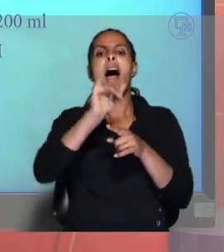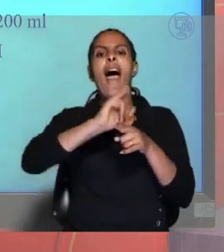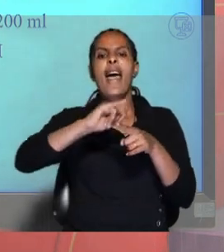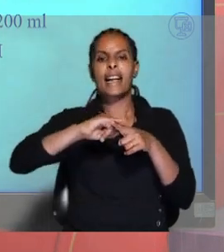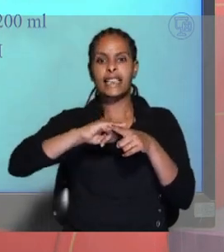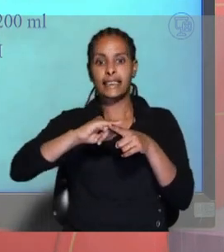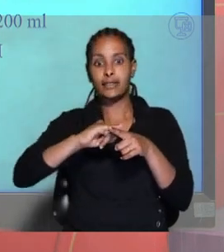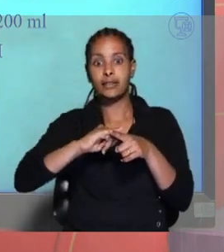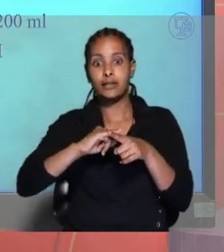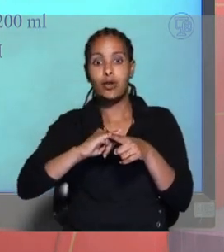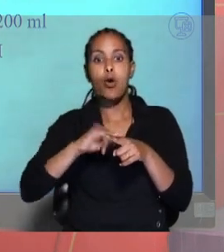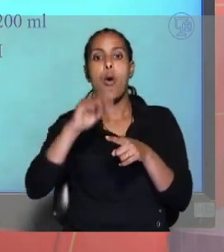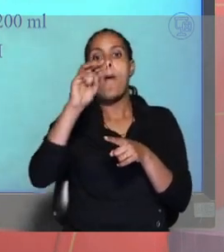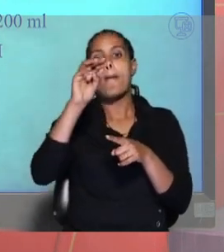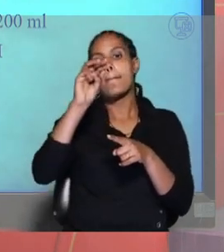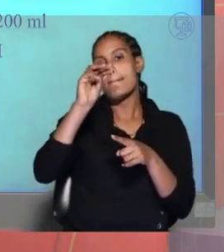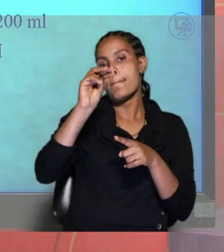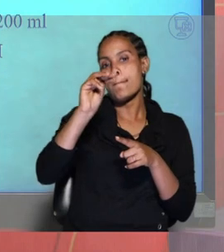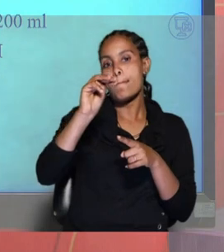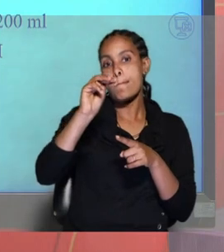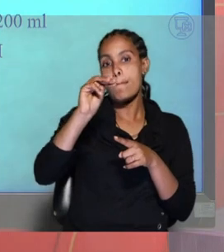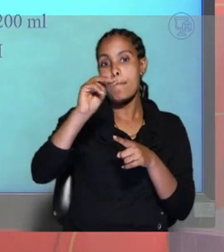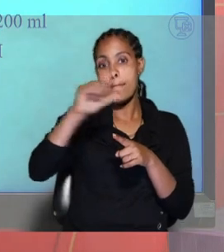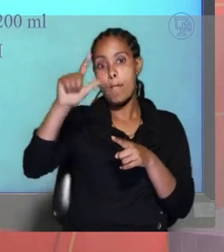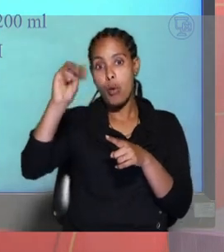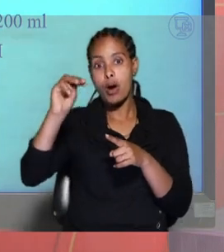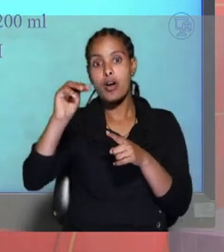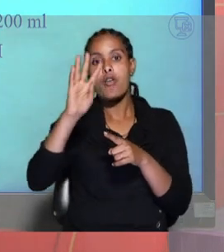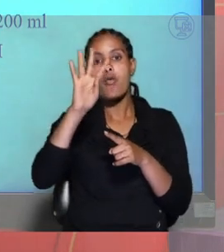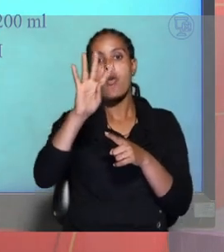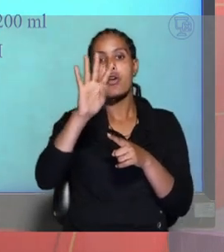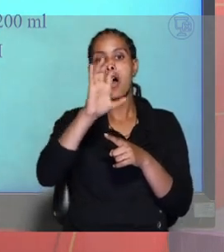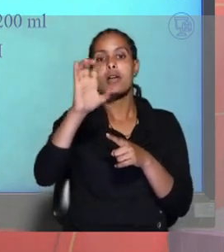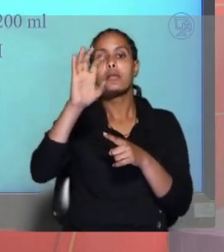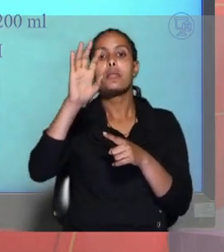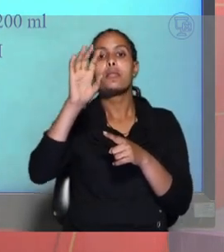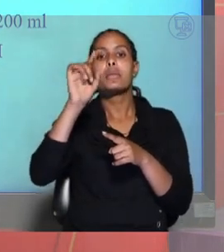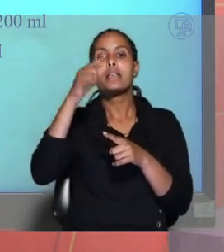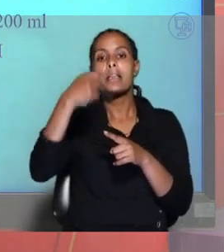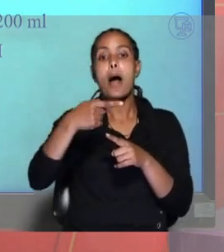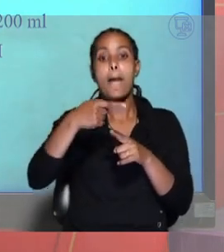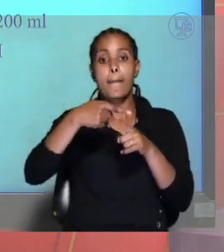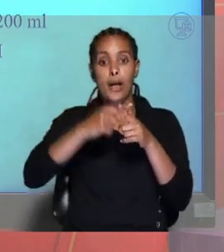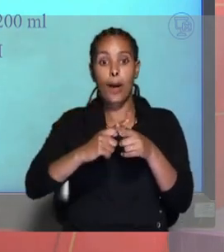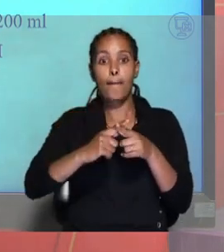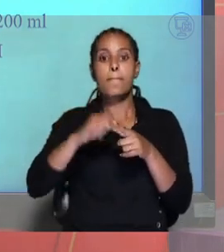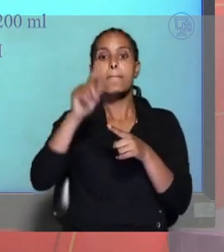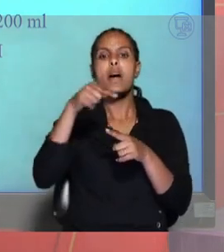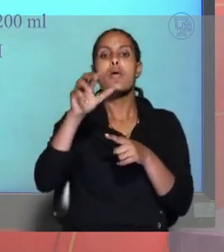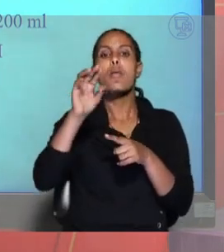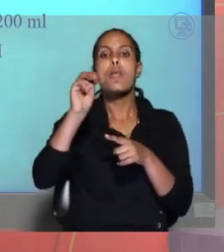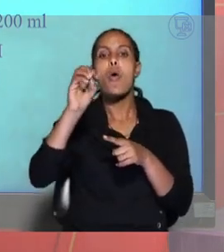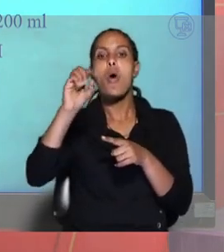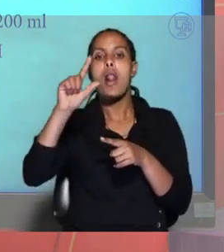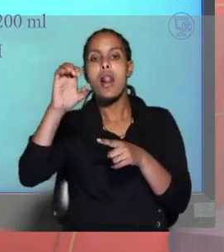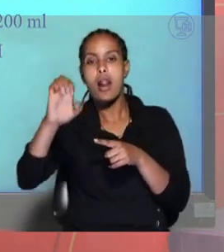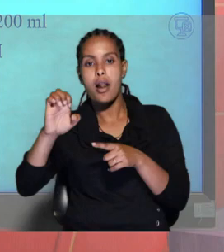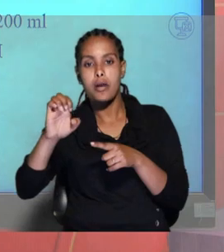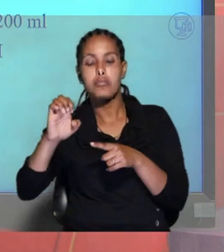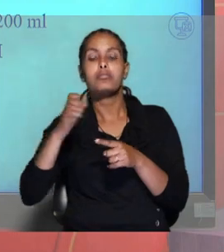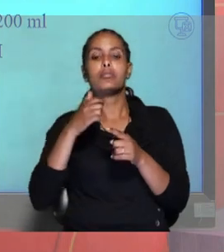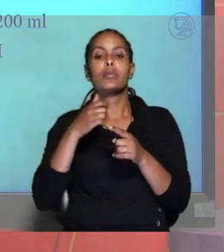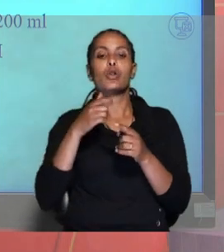sulfate. Molar mass of iron sulfate is 400 gram per mole in 200 milliliter